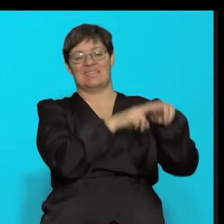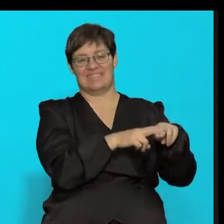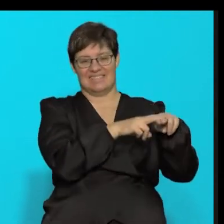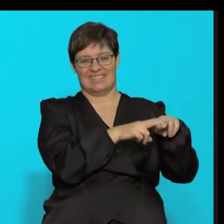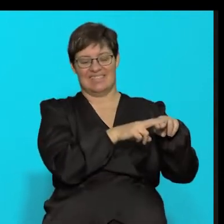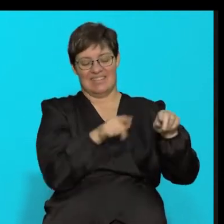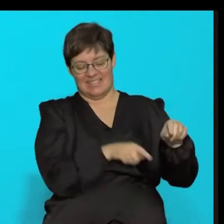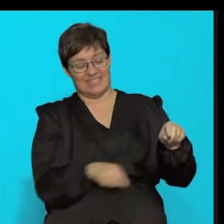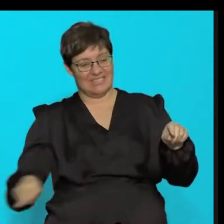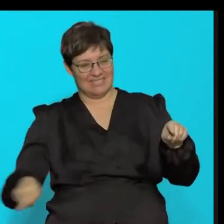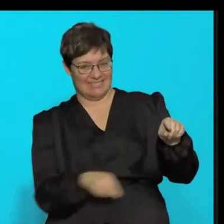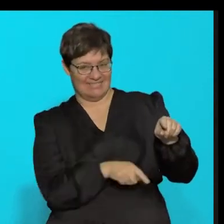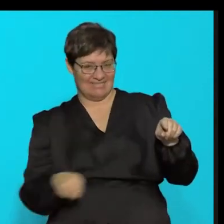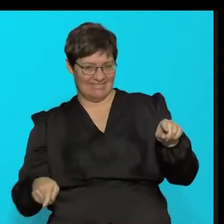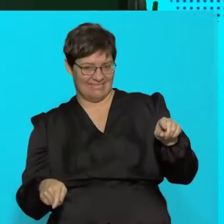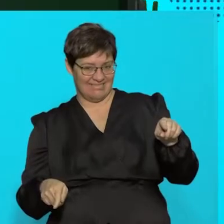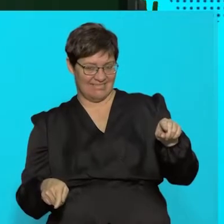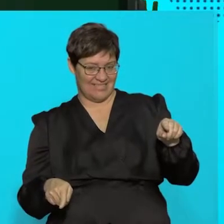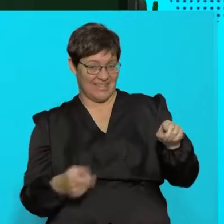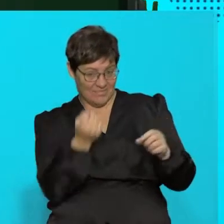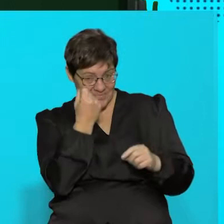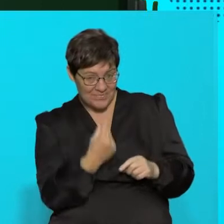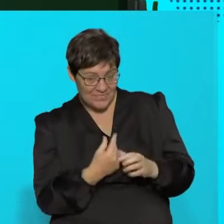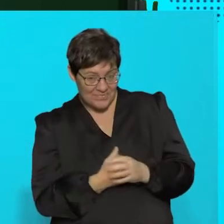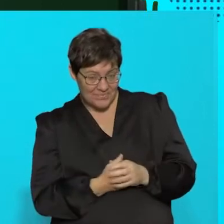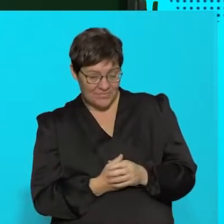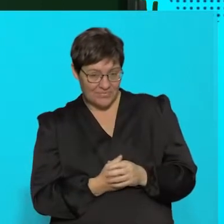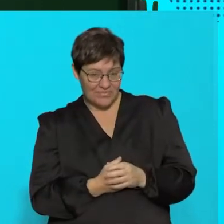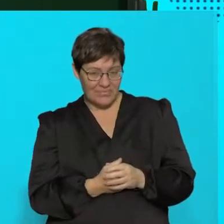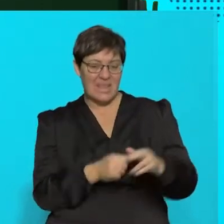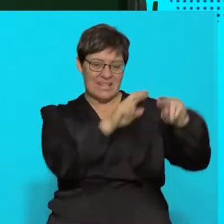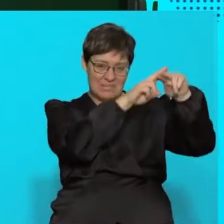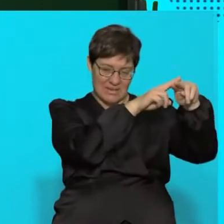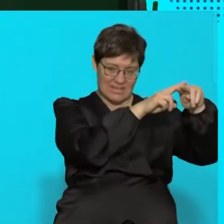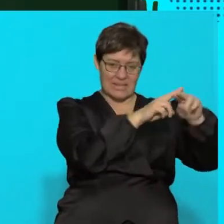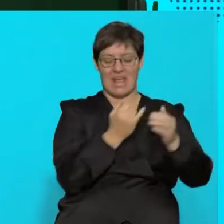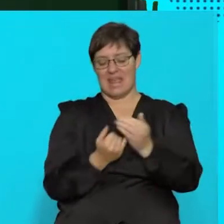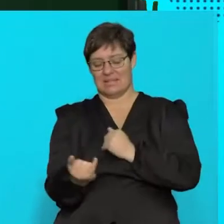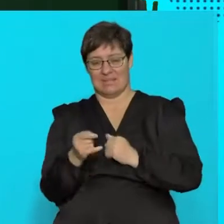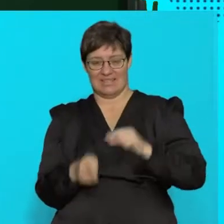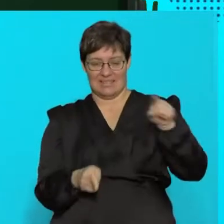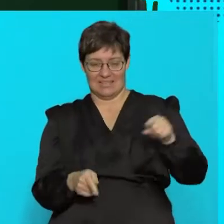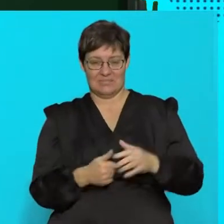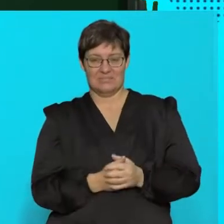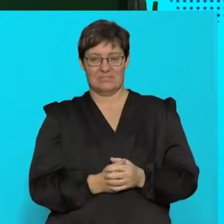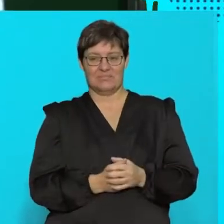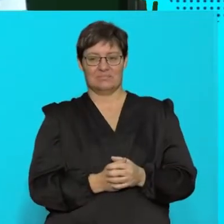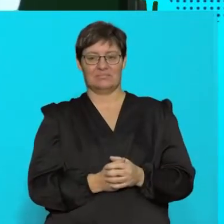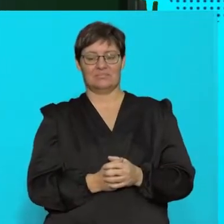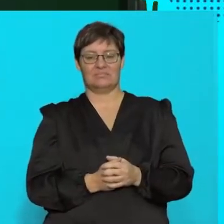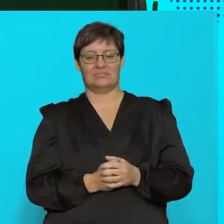will depend on the x variable, it will depend on something else. Are we all together? Independent and dependent variable.